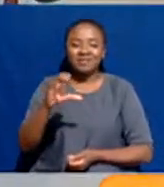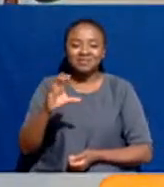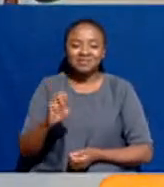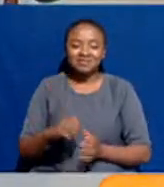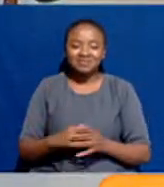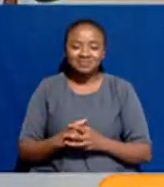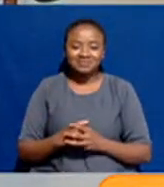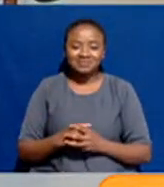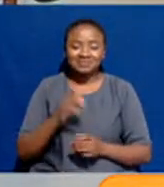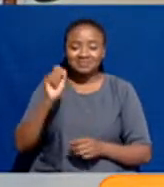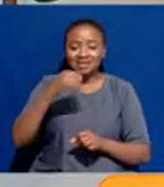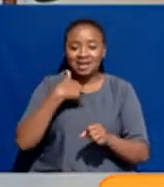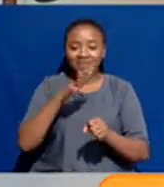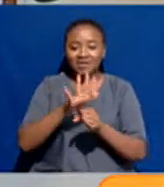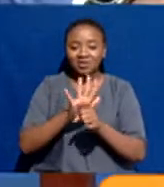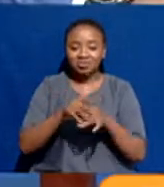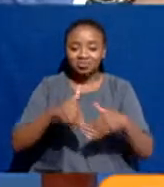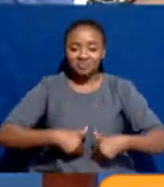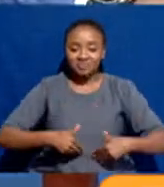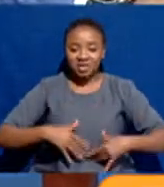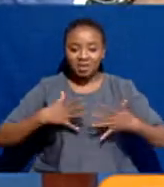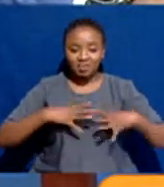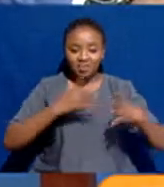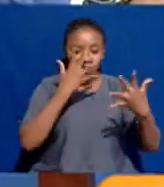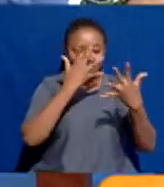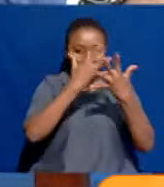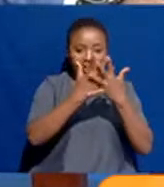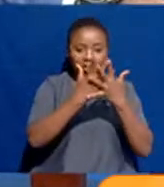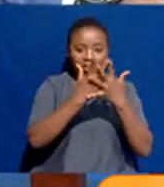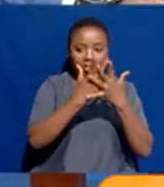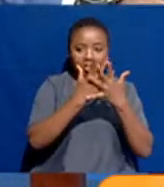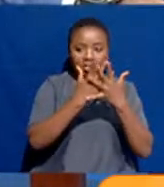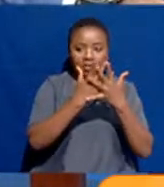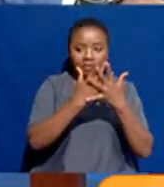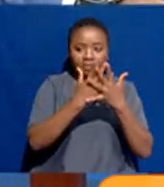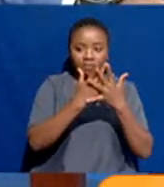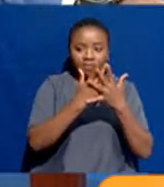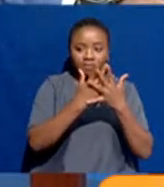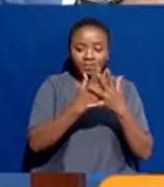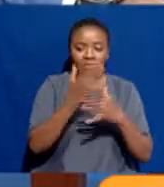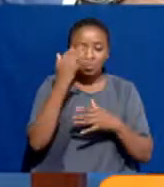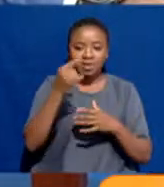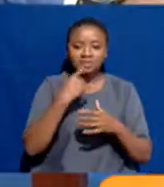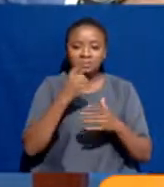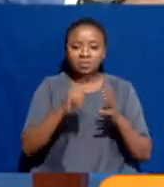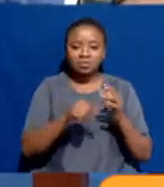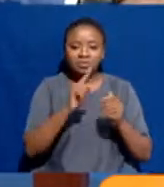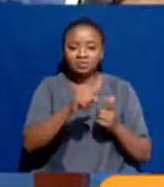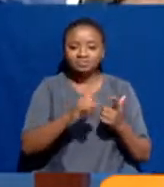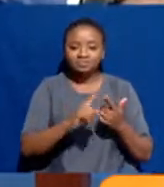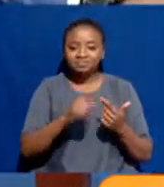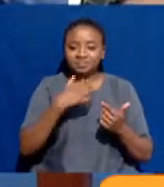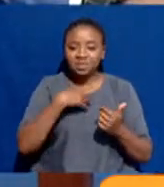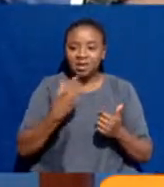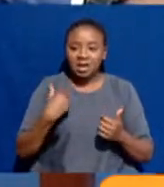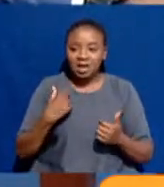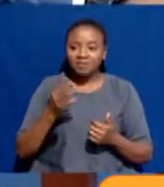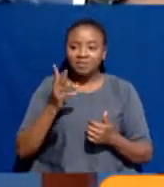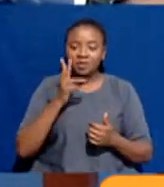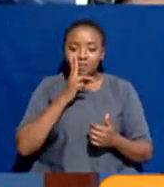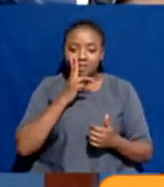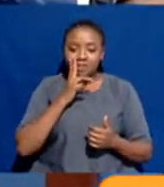So there's a lot of young people in jail for marijuana possession or touting or hawking. Mm. They're not